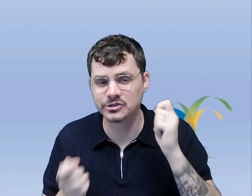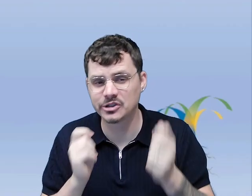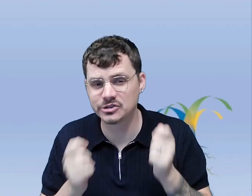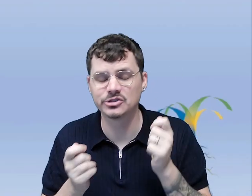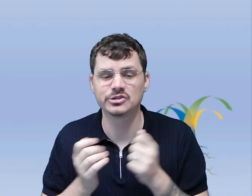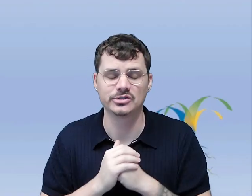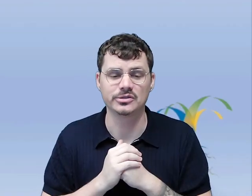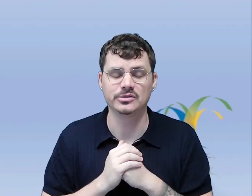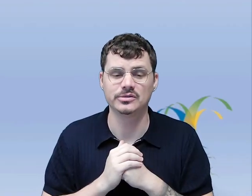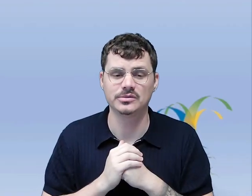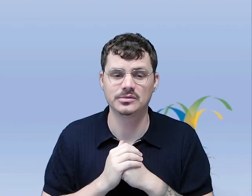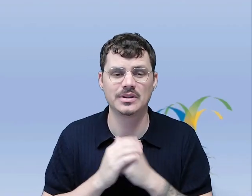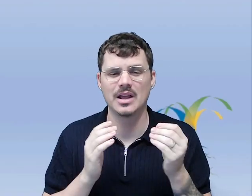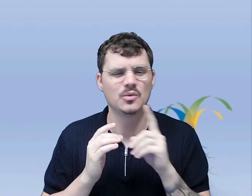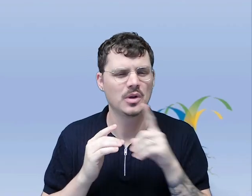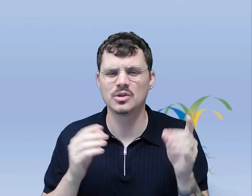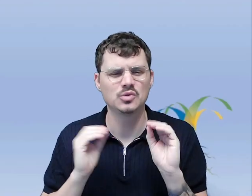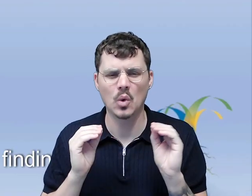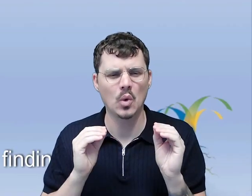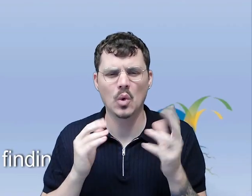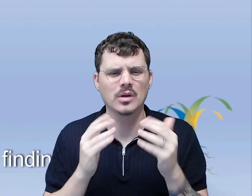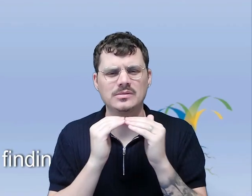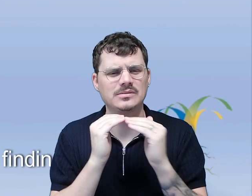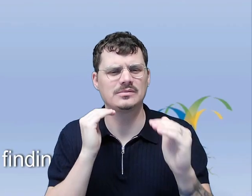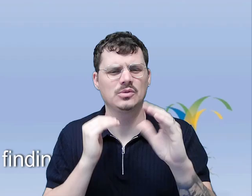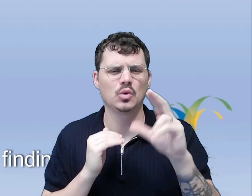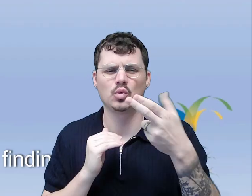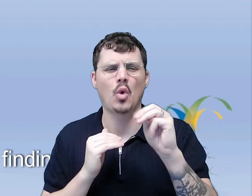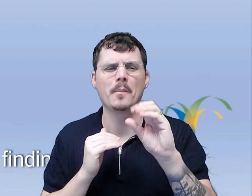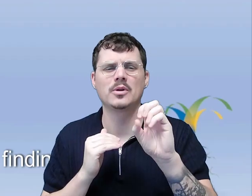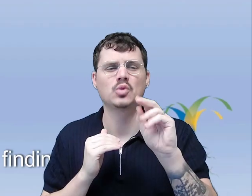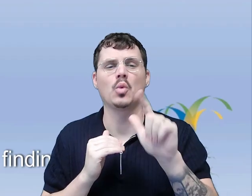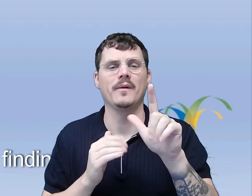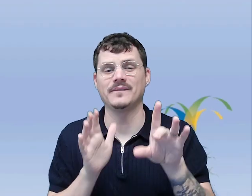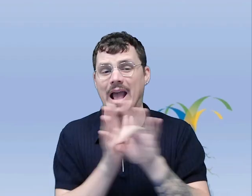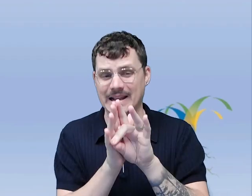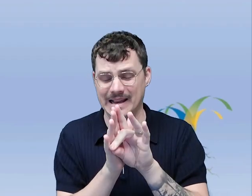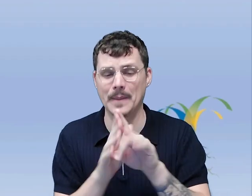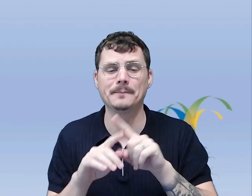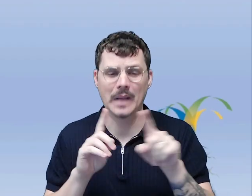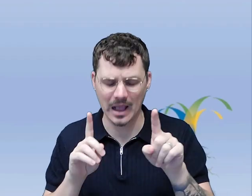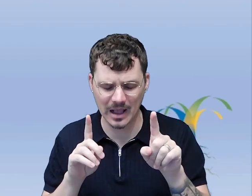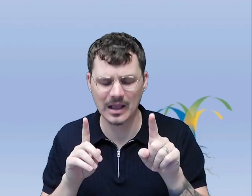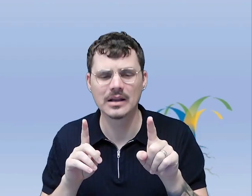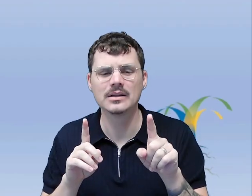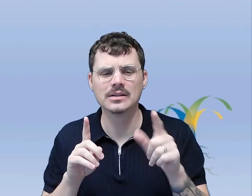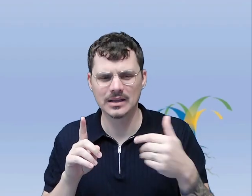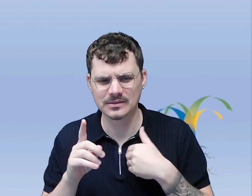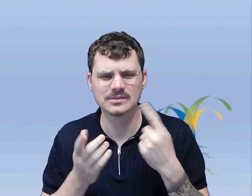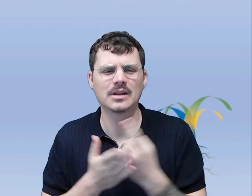mood changes, and there's no consistent chromosomal finding, but there is